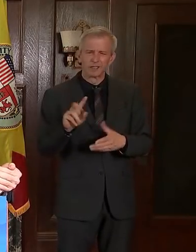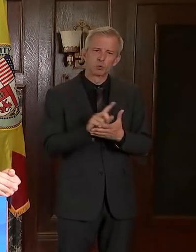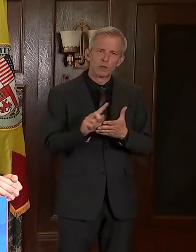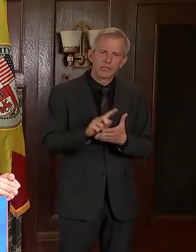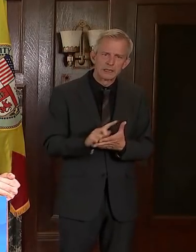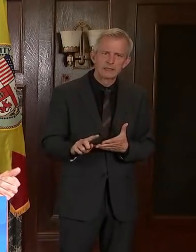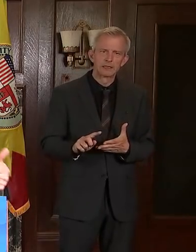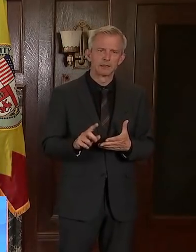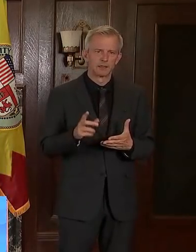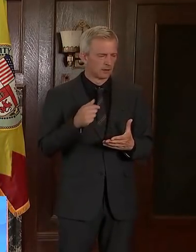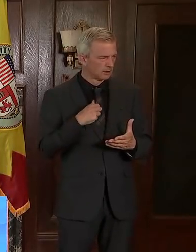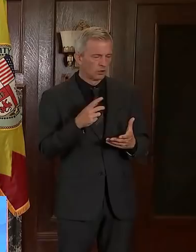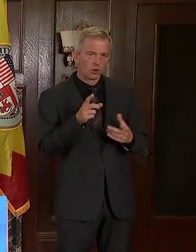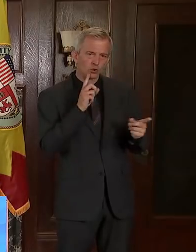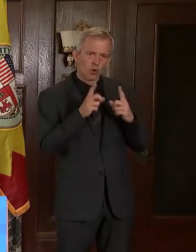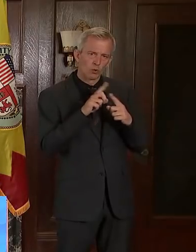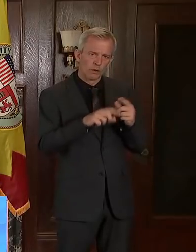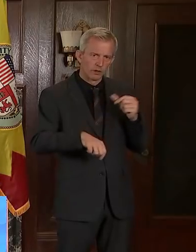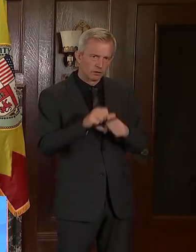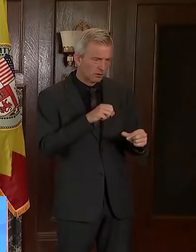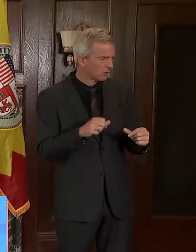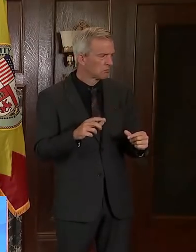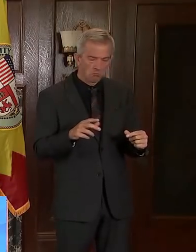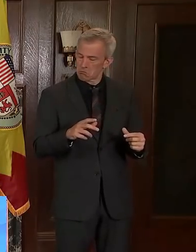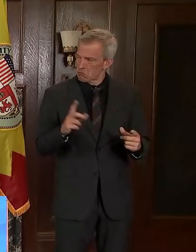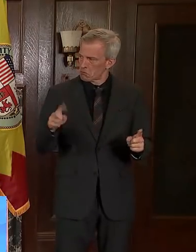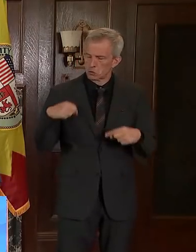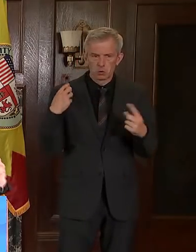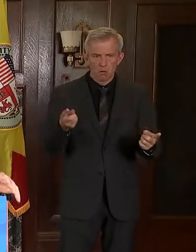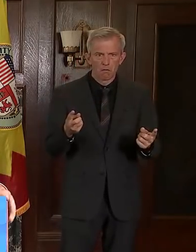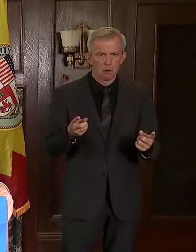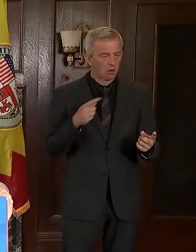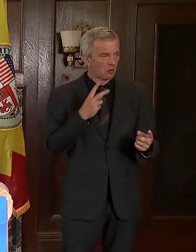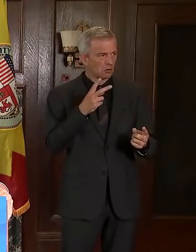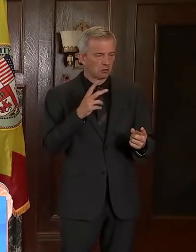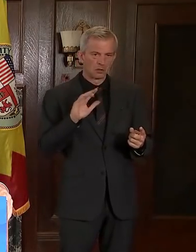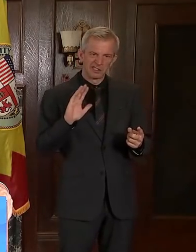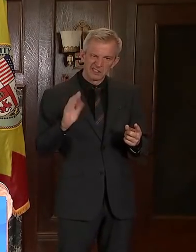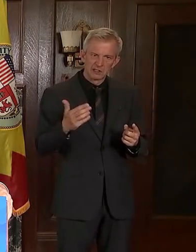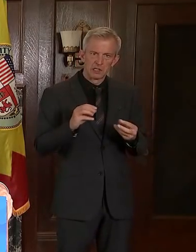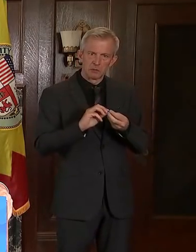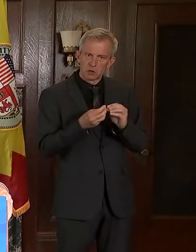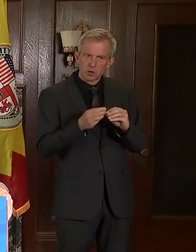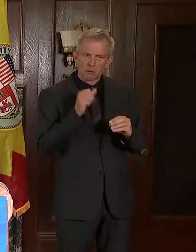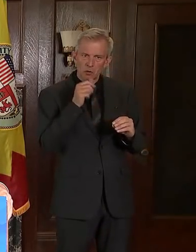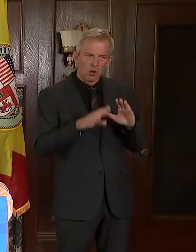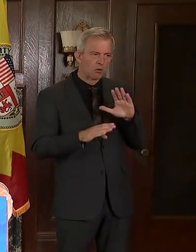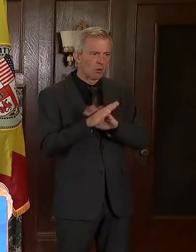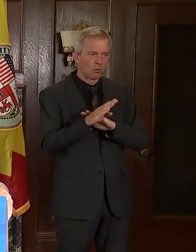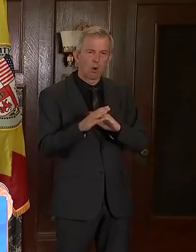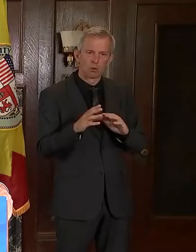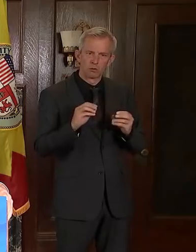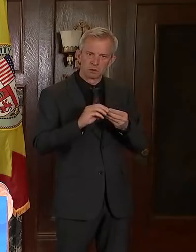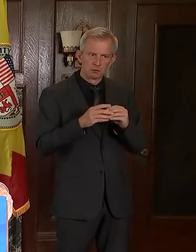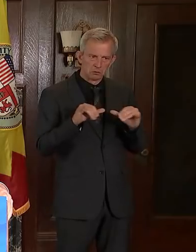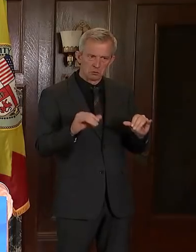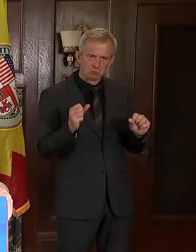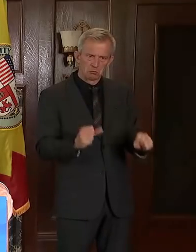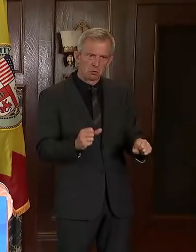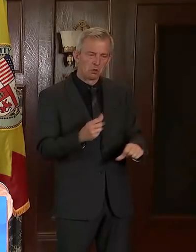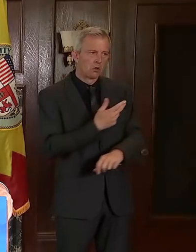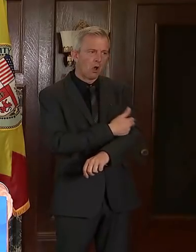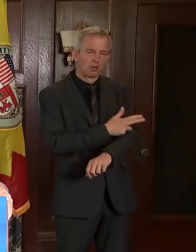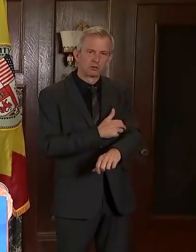are the next baby steps? So far, so good. We didn't see numbers going up. Our indicators that I mentioned are still strong.